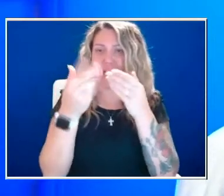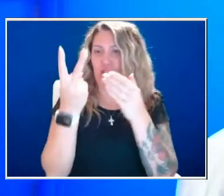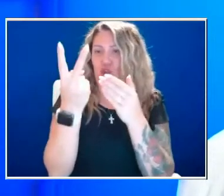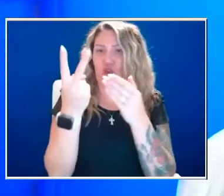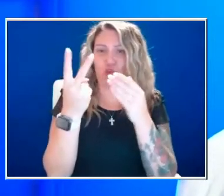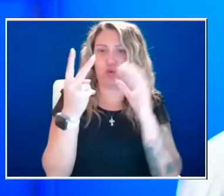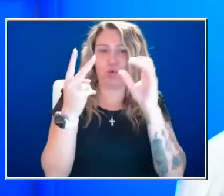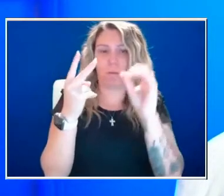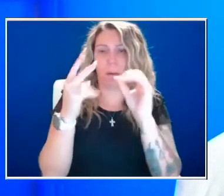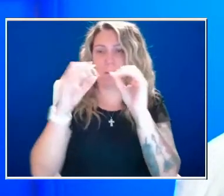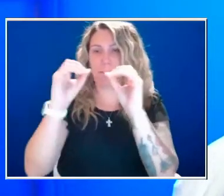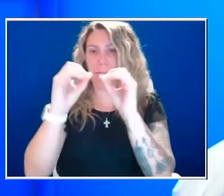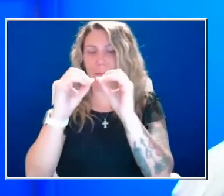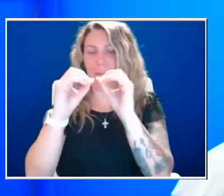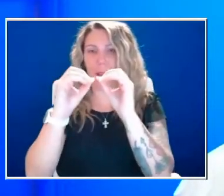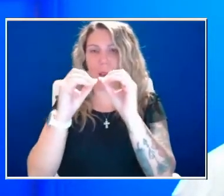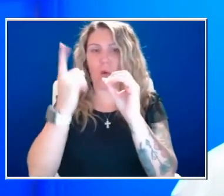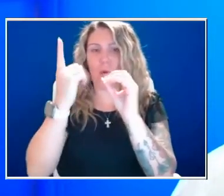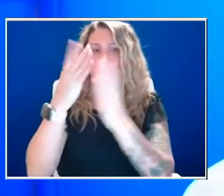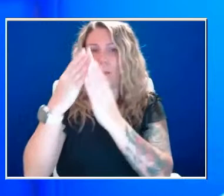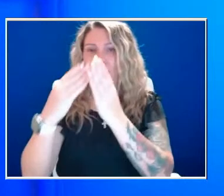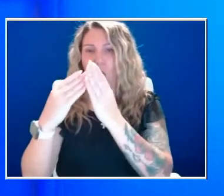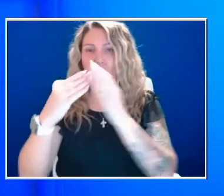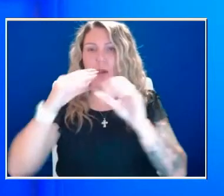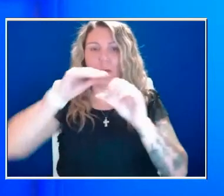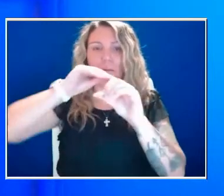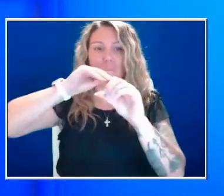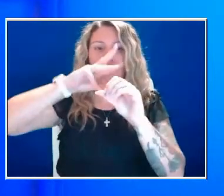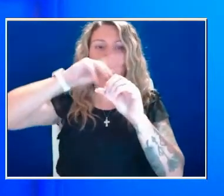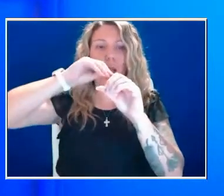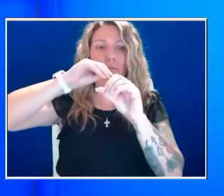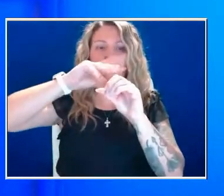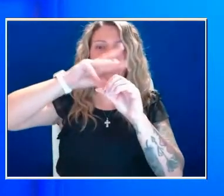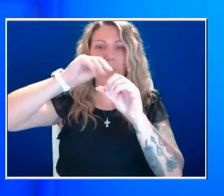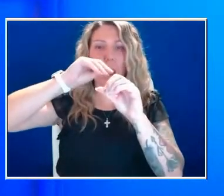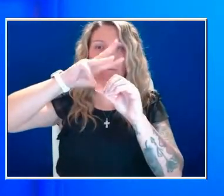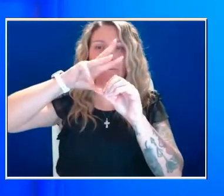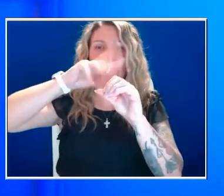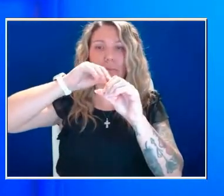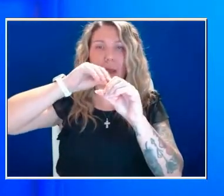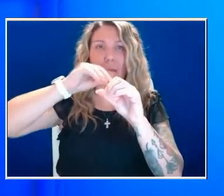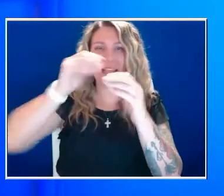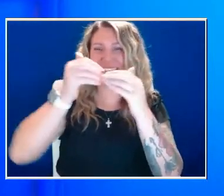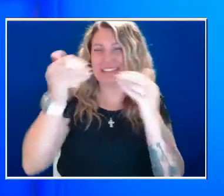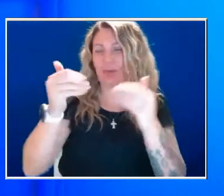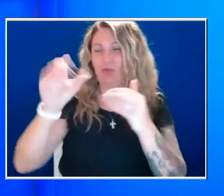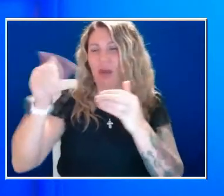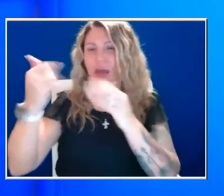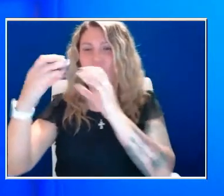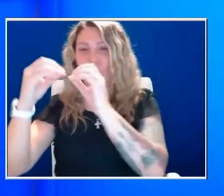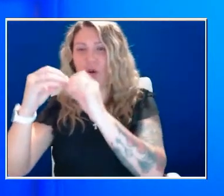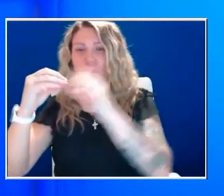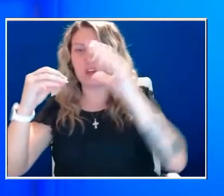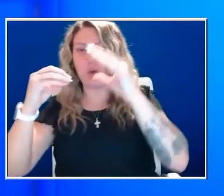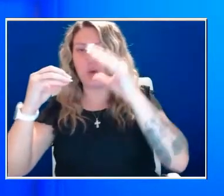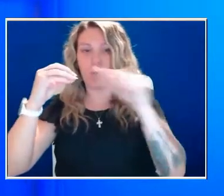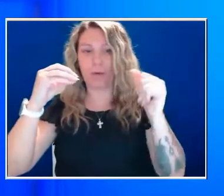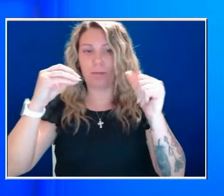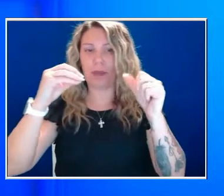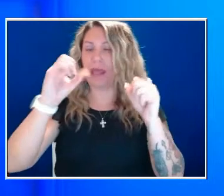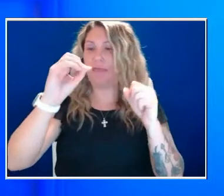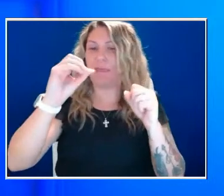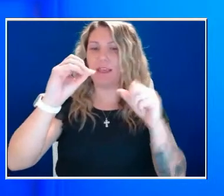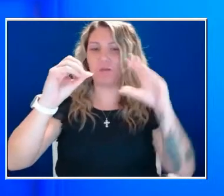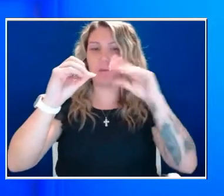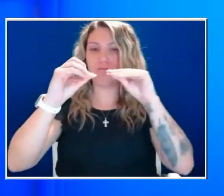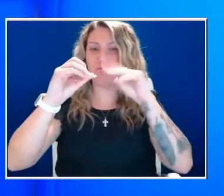one section on a day separated by about a month. that process of thickening the